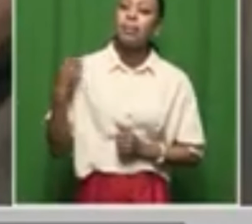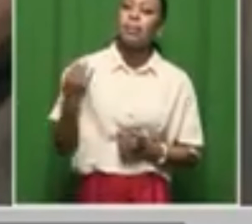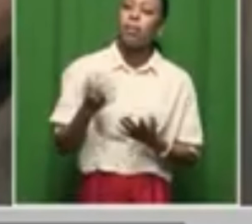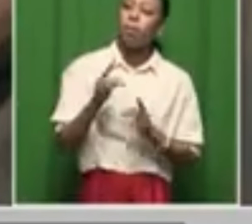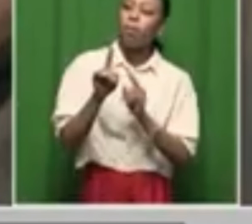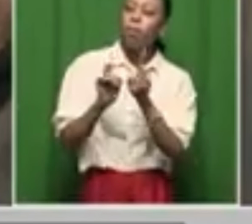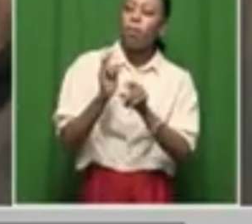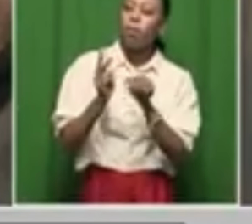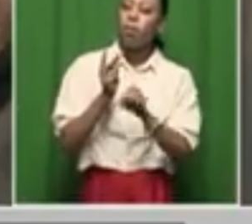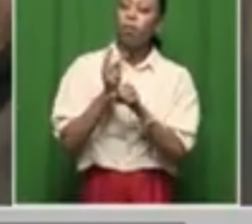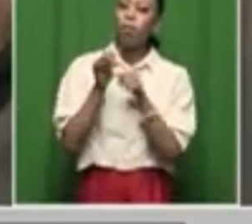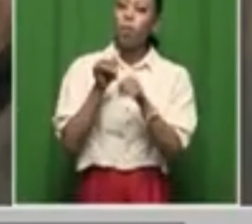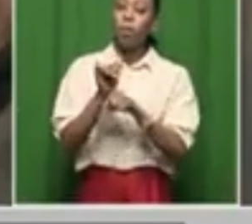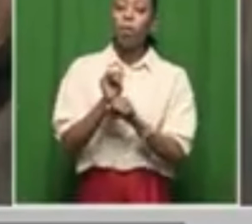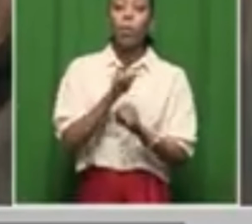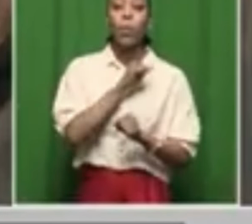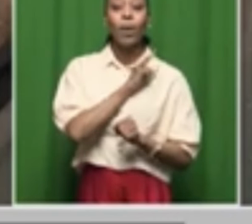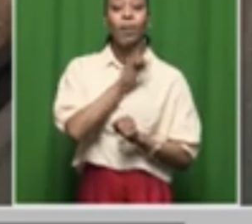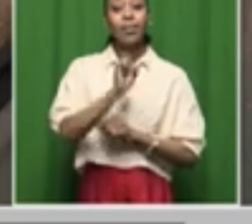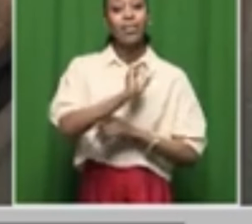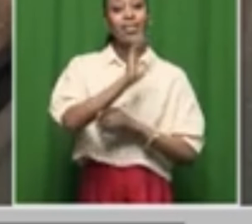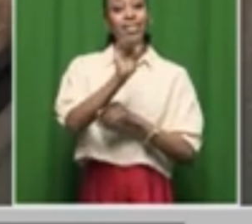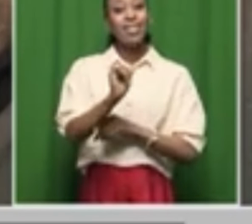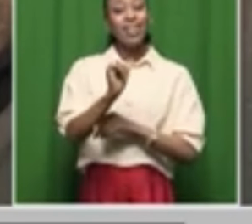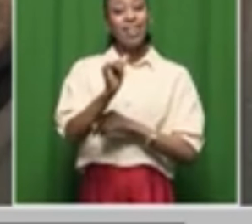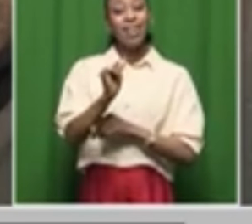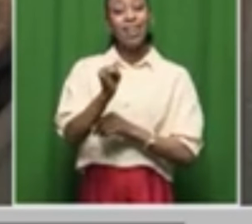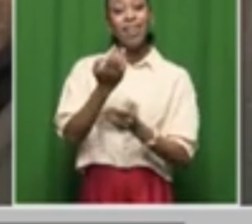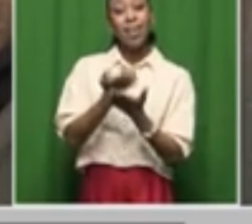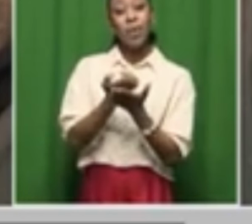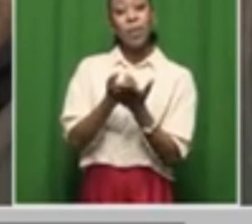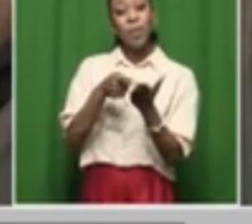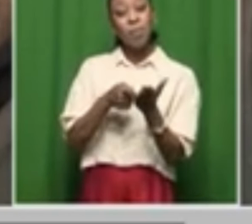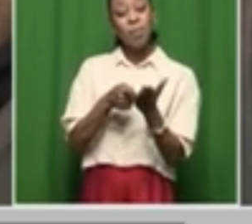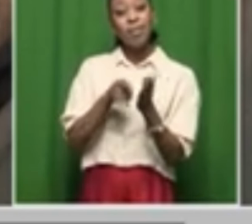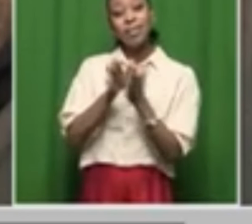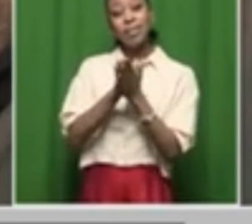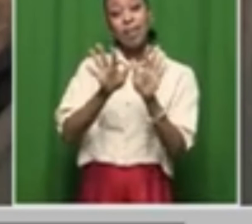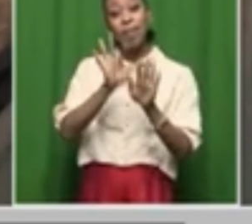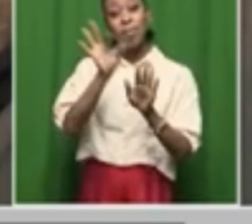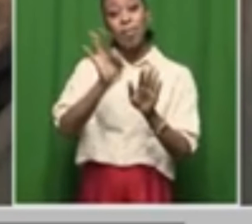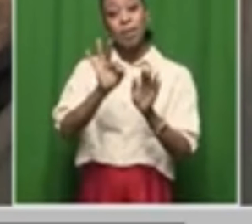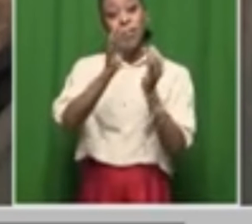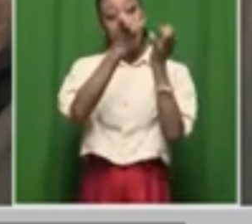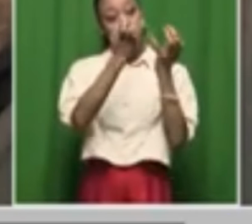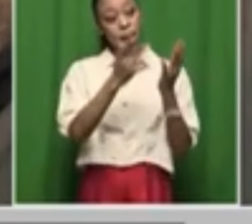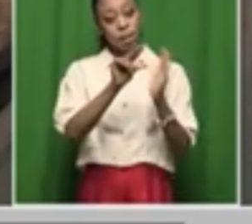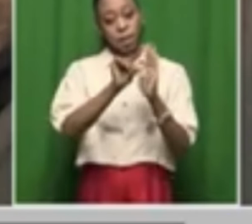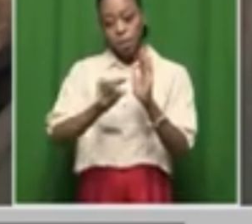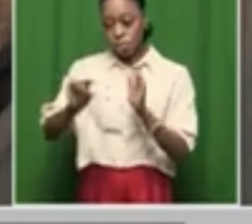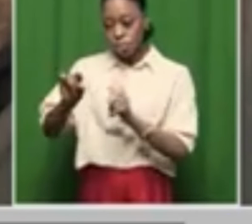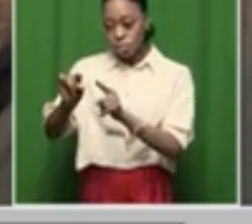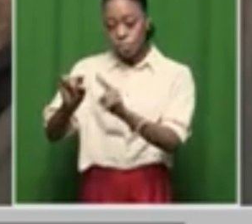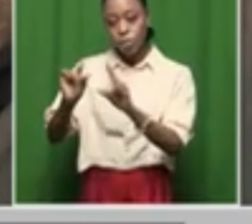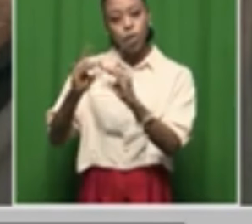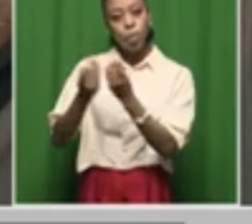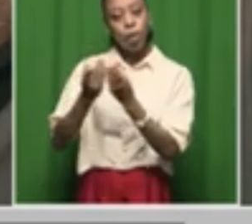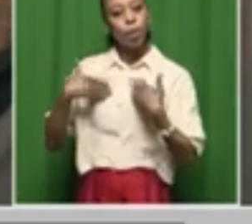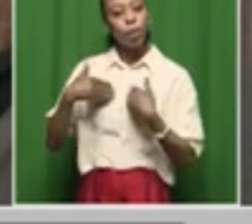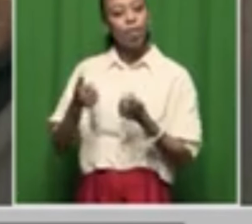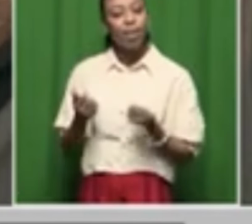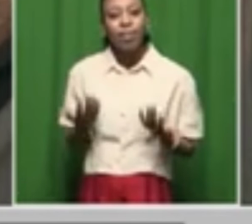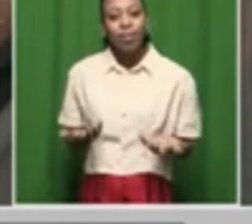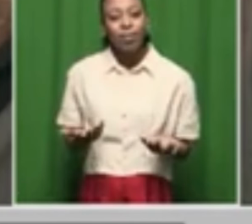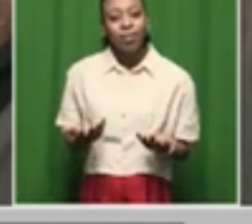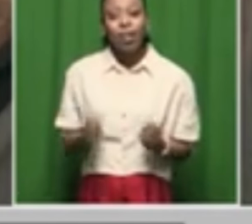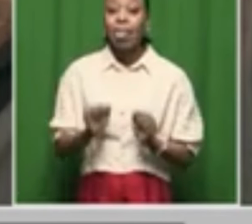you on that, because South Africa's GDP, about 10% of this goes to the healthcare system.